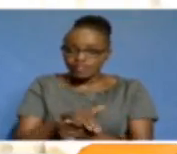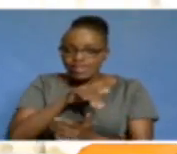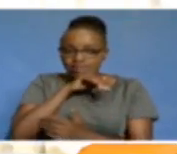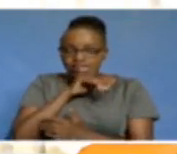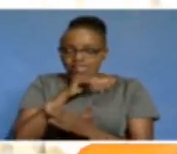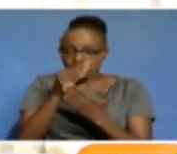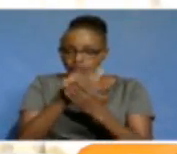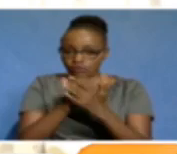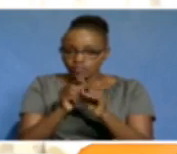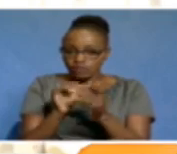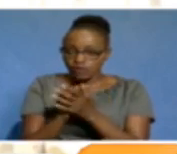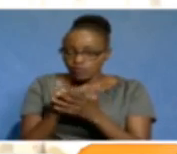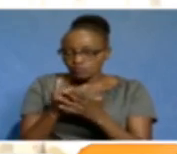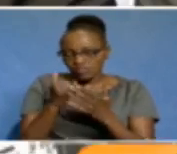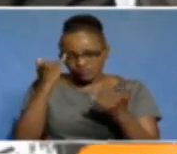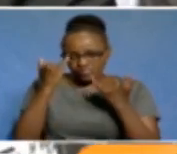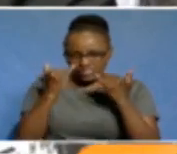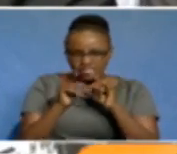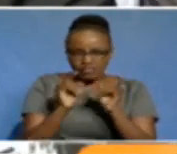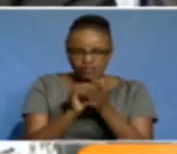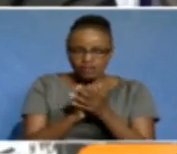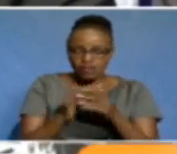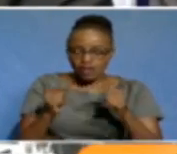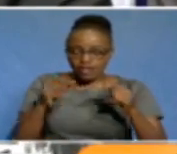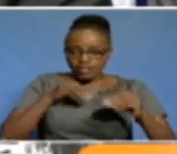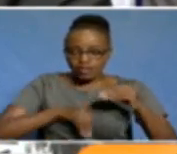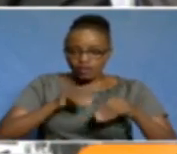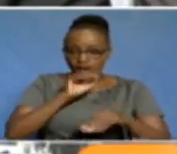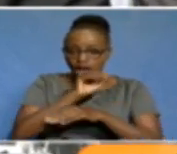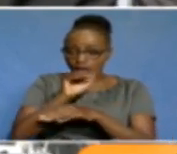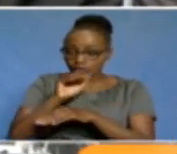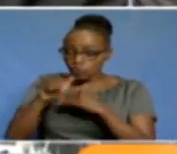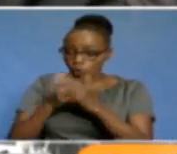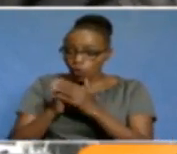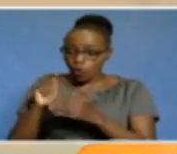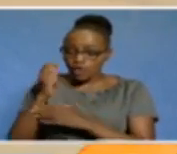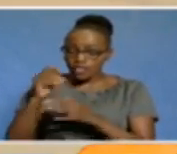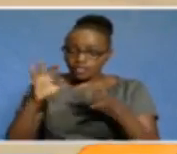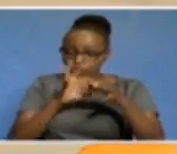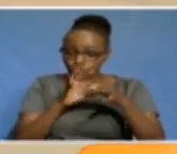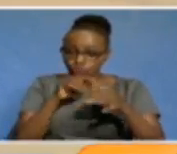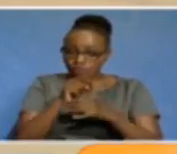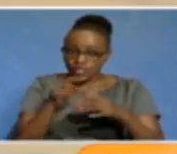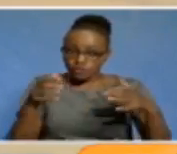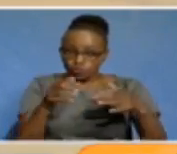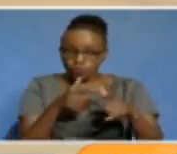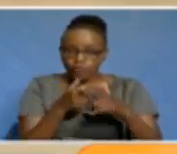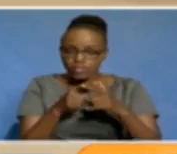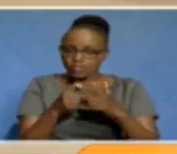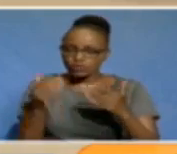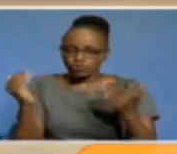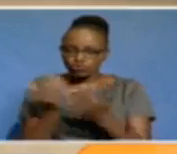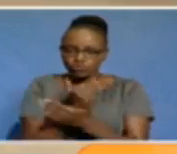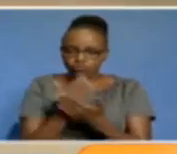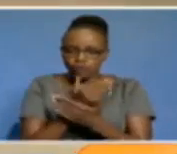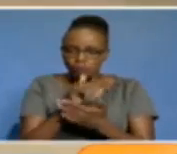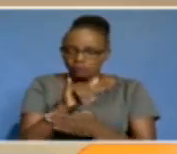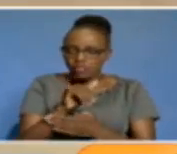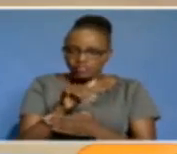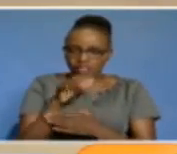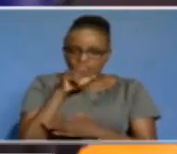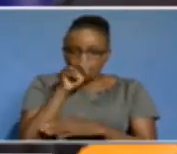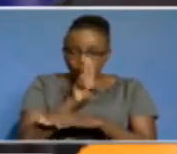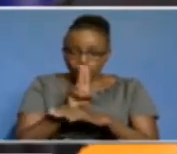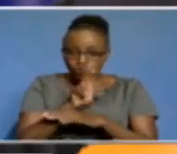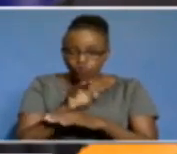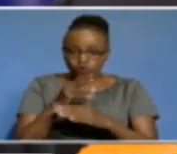coming as the multi-sectoral initiative against corruption, calling on every Kenyan to join the movement to root out misappropriation of public